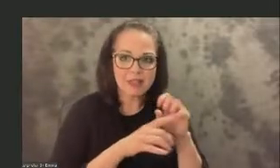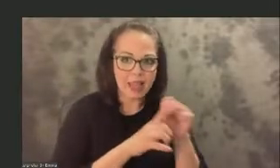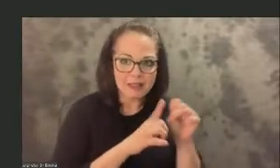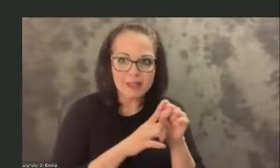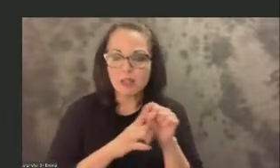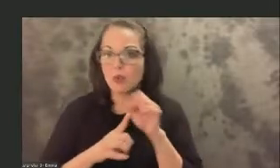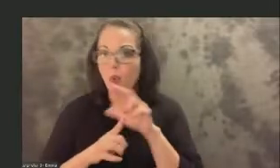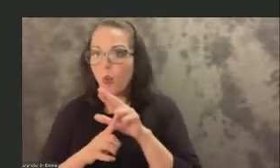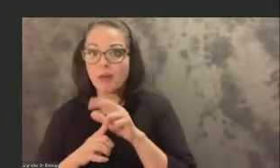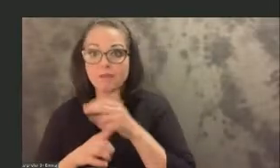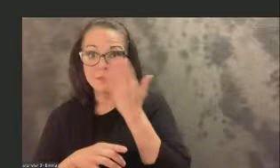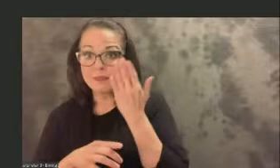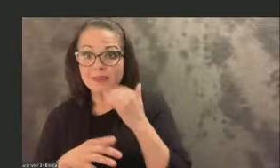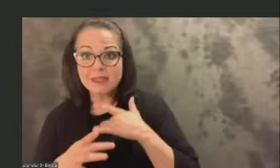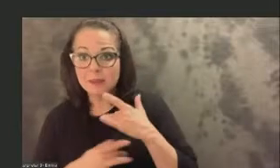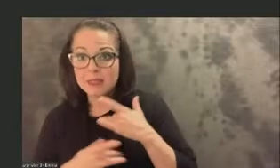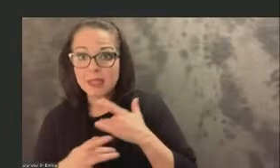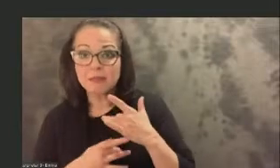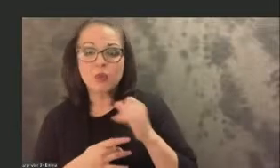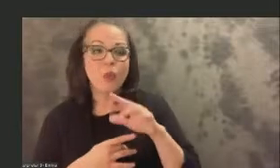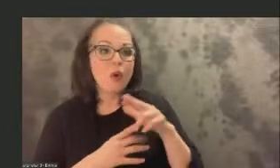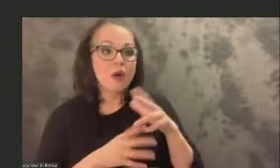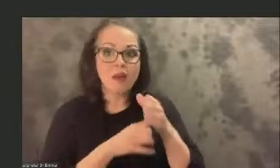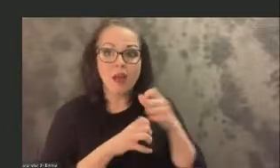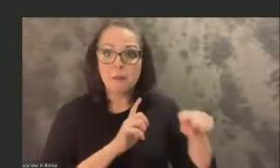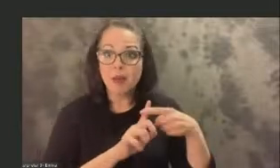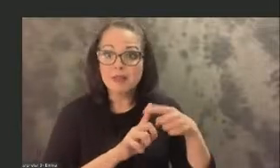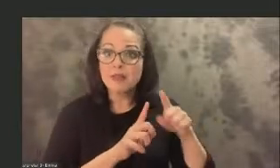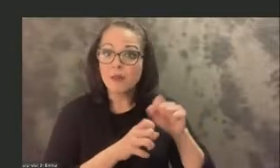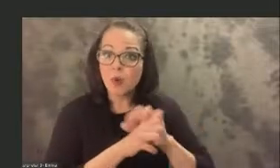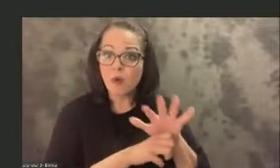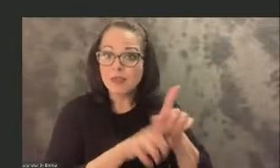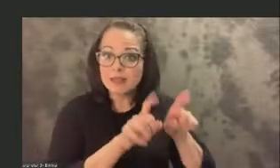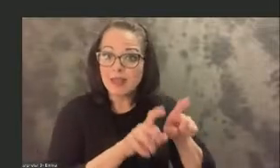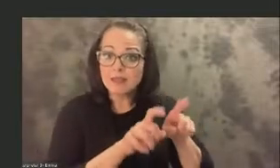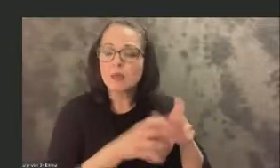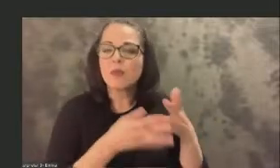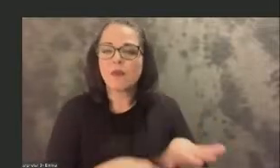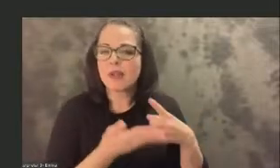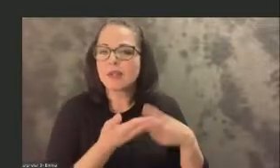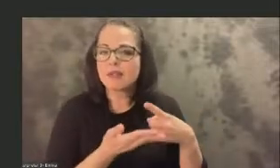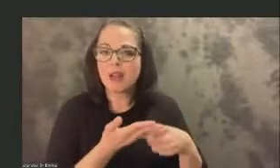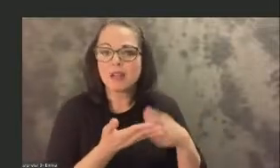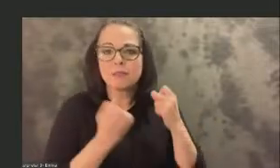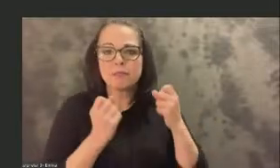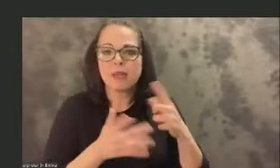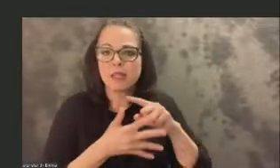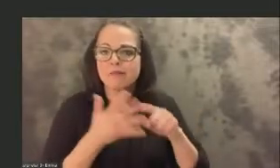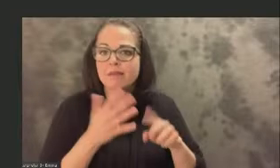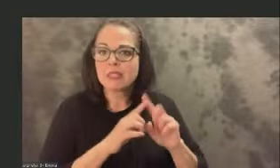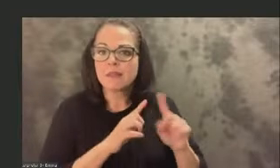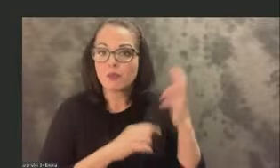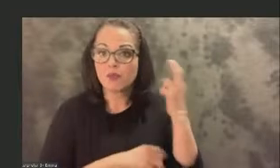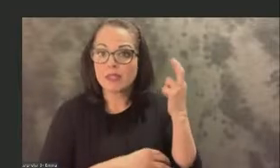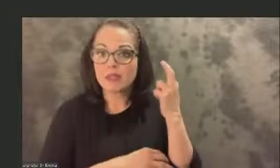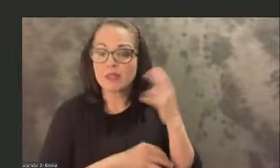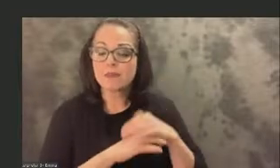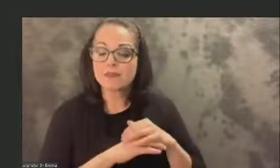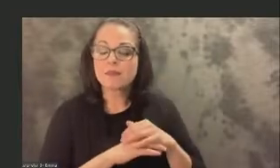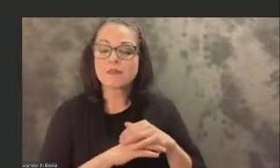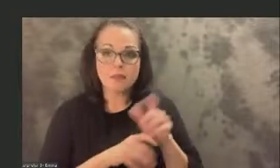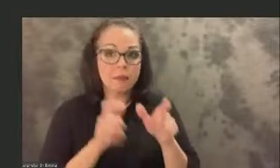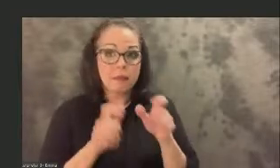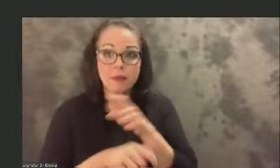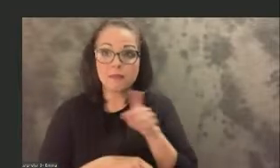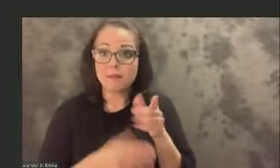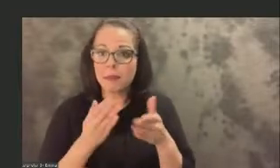or received a positive COVID test. As has already been discussed, there are many reasons that people may have